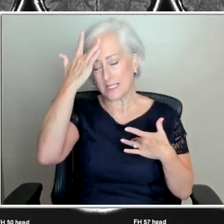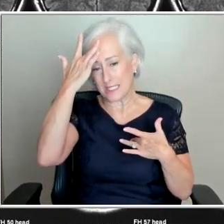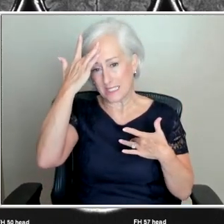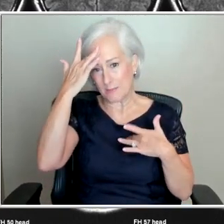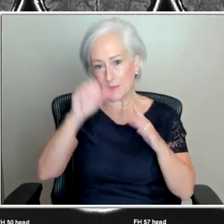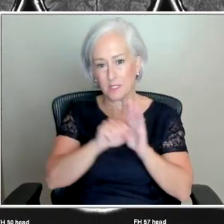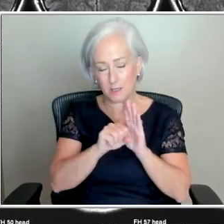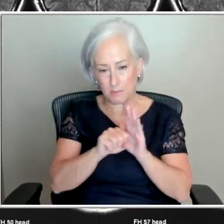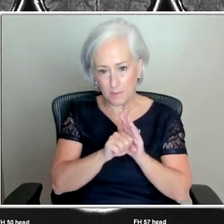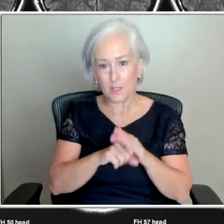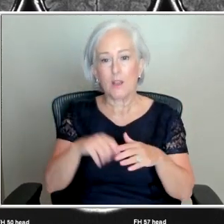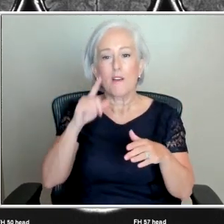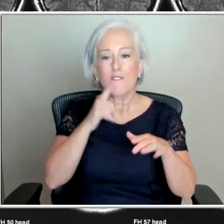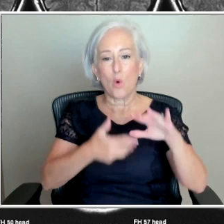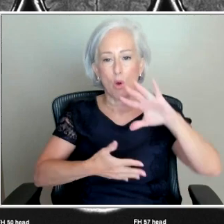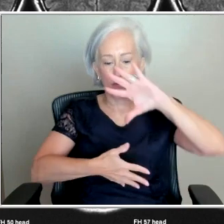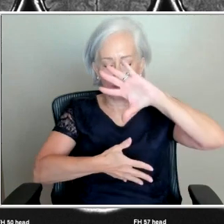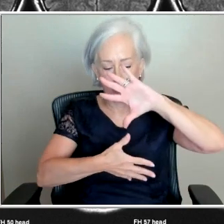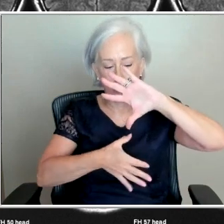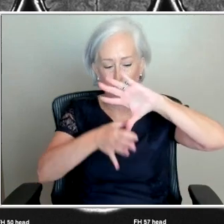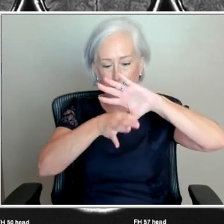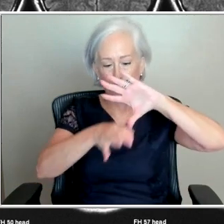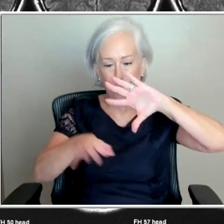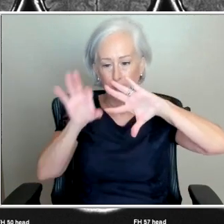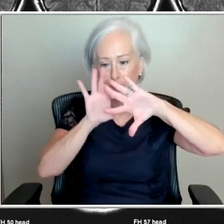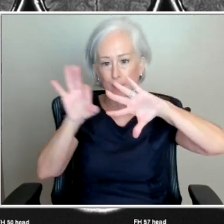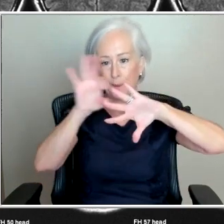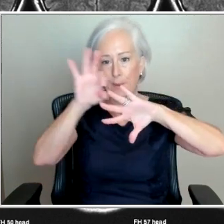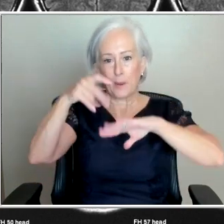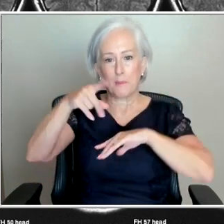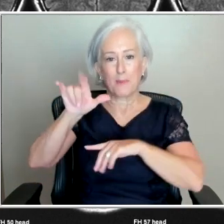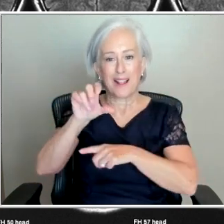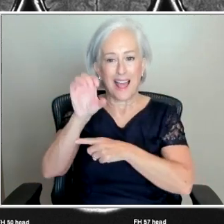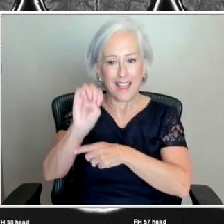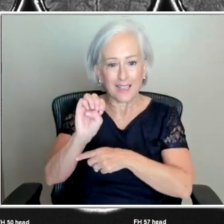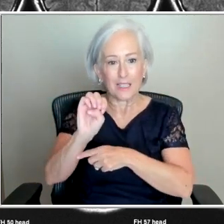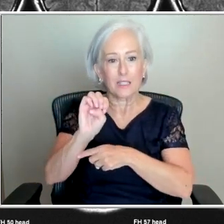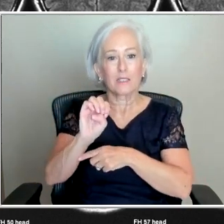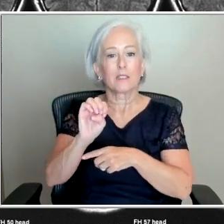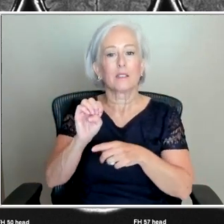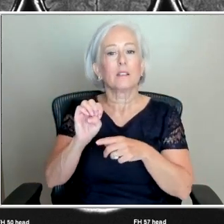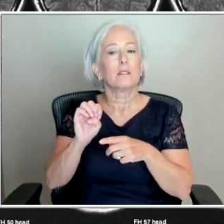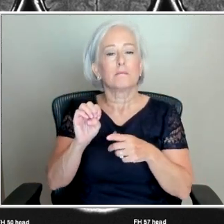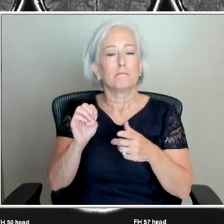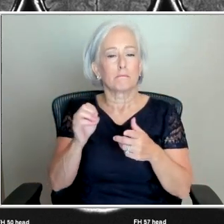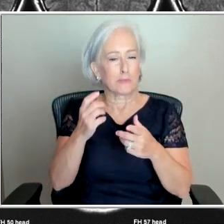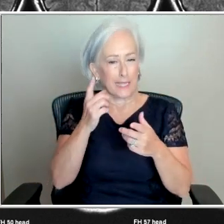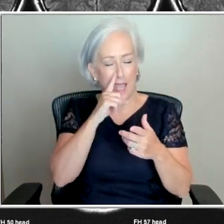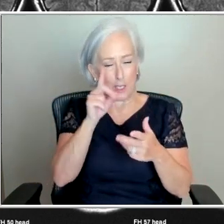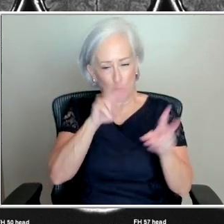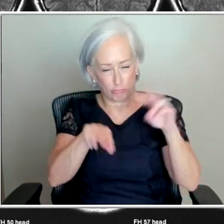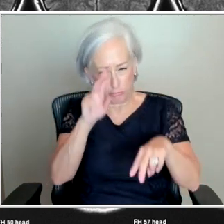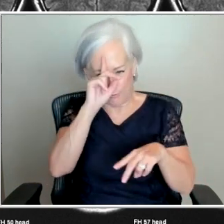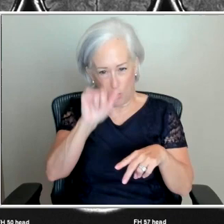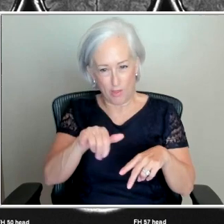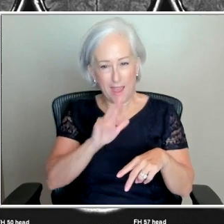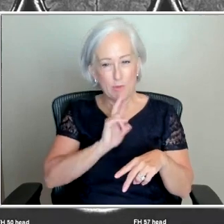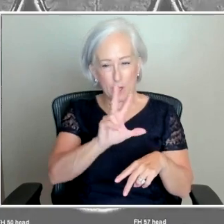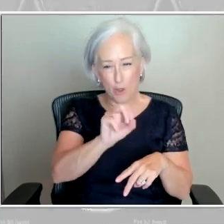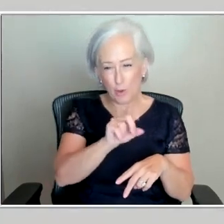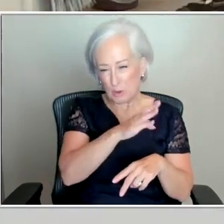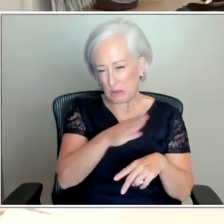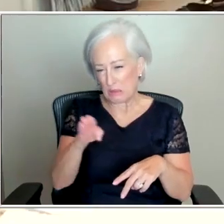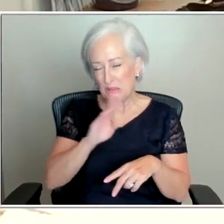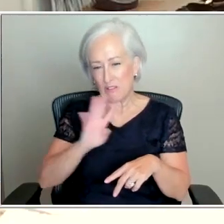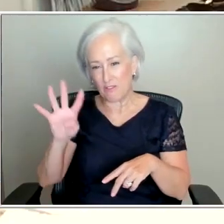in the brain? Is this something that you can scan for in your 30s and 40s? Kind of give us a timeline. Yeah, so the answer